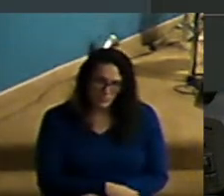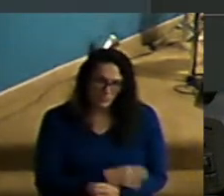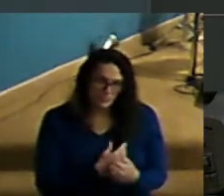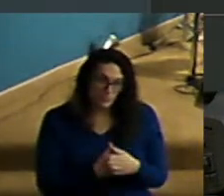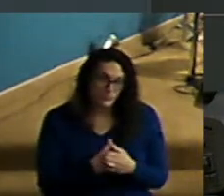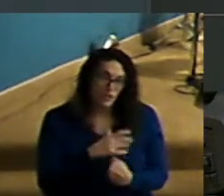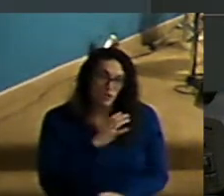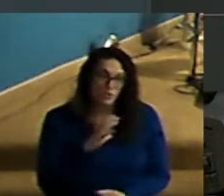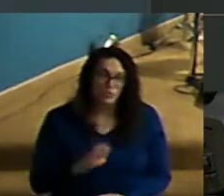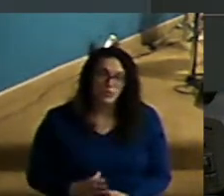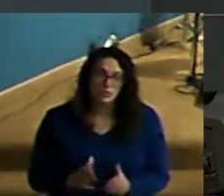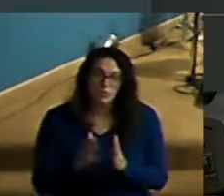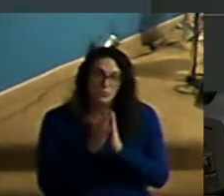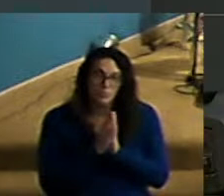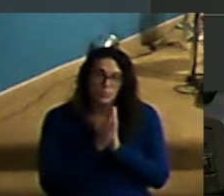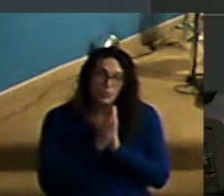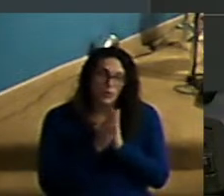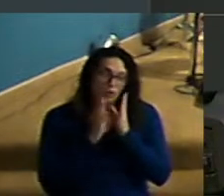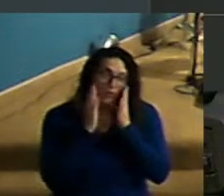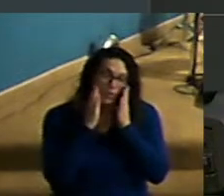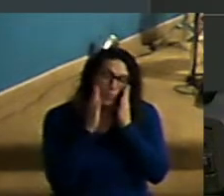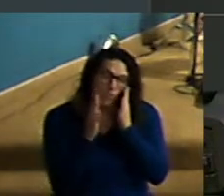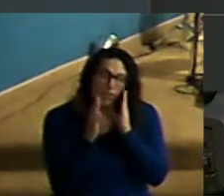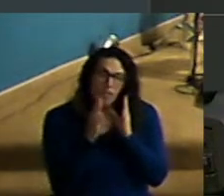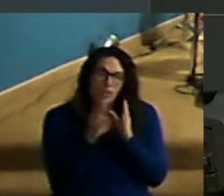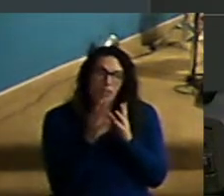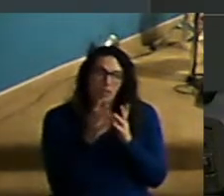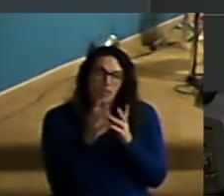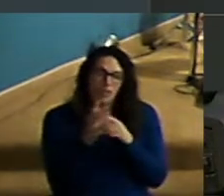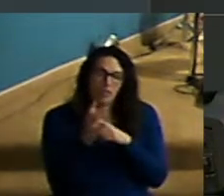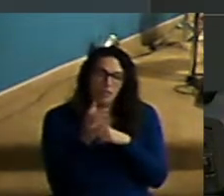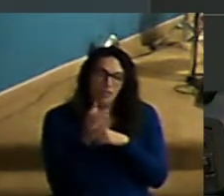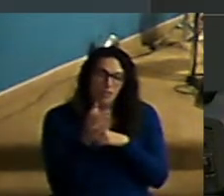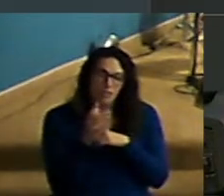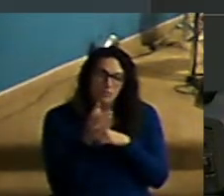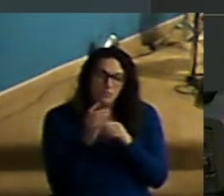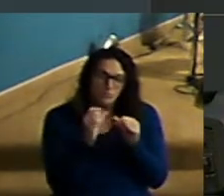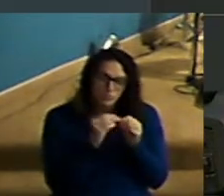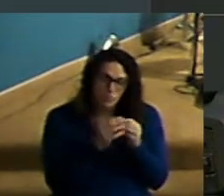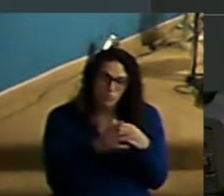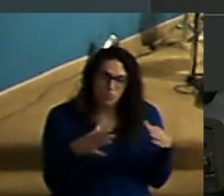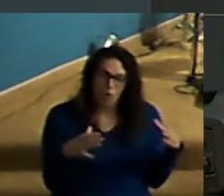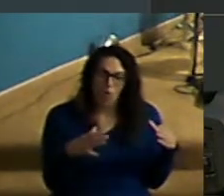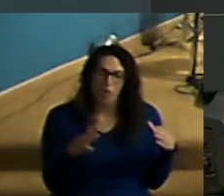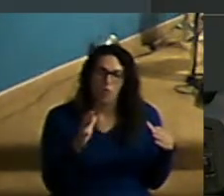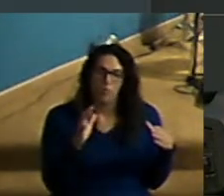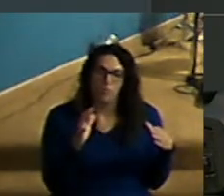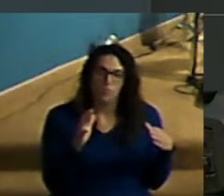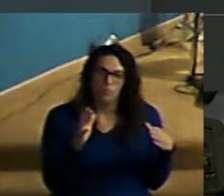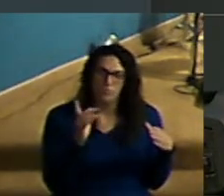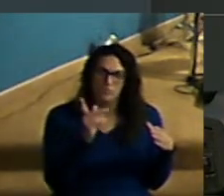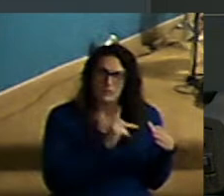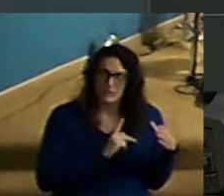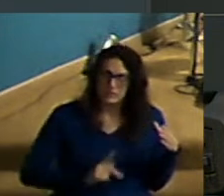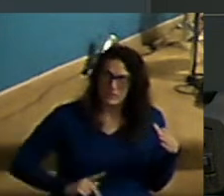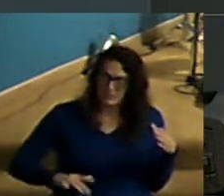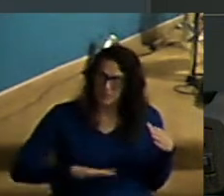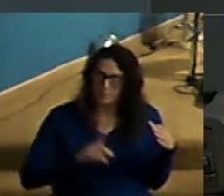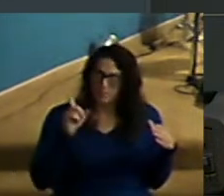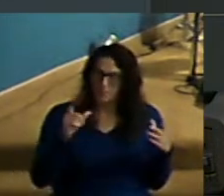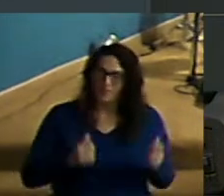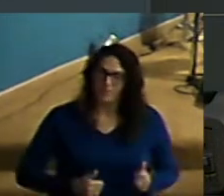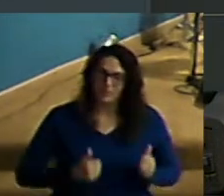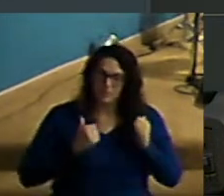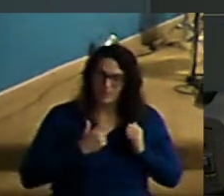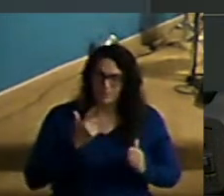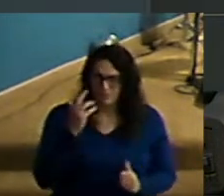Christian prayer declares our allegiance to the kingdom mission of the living God. Let's pray.